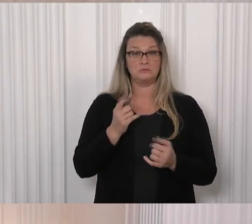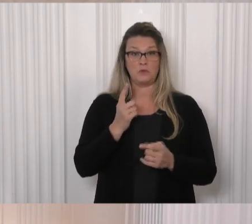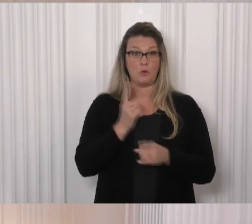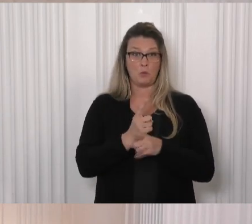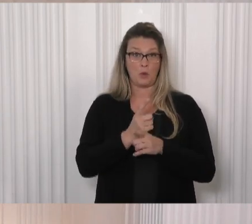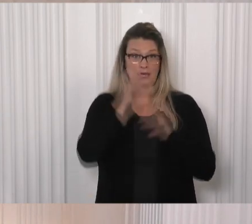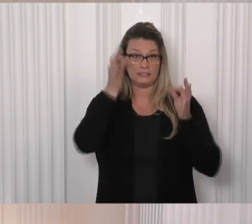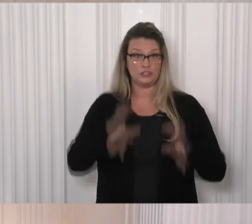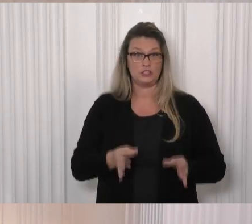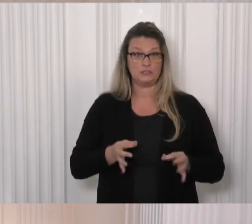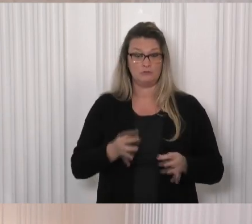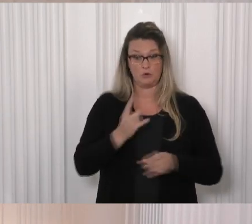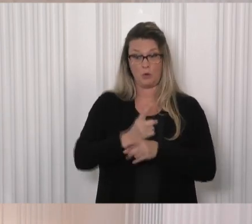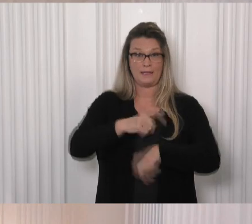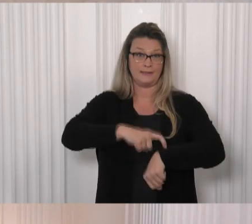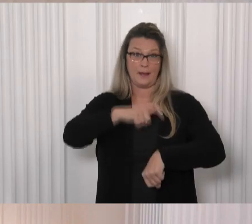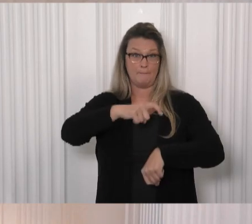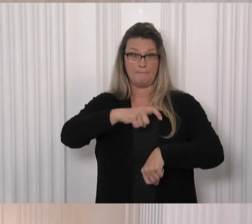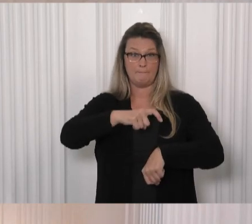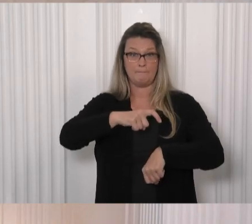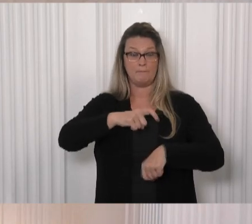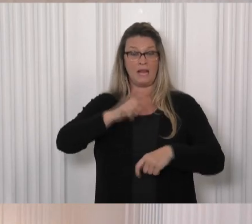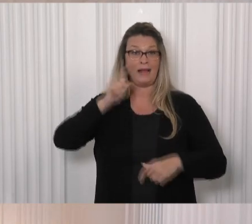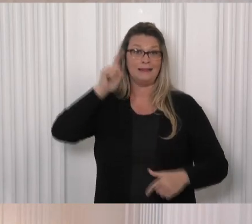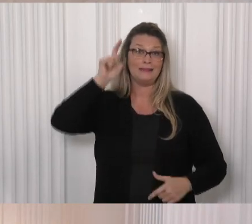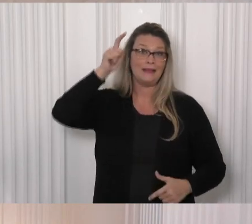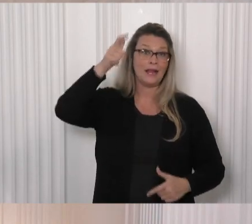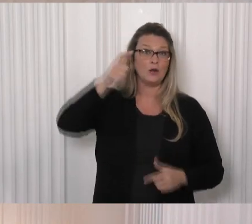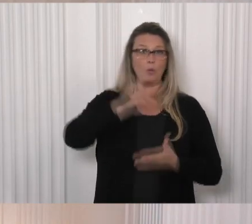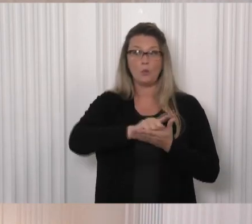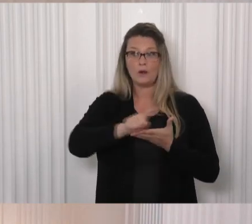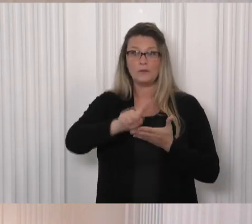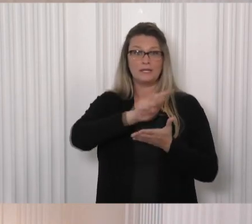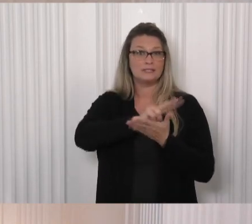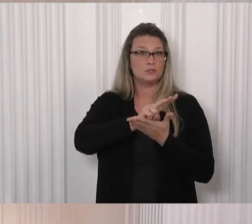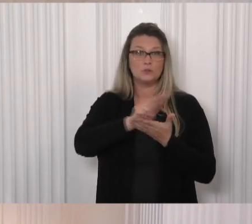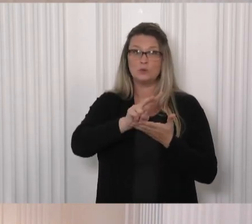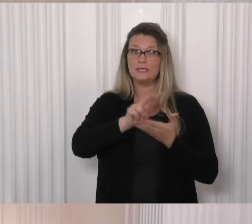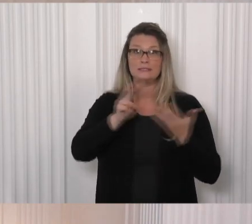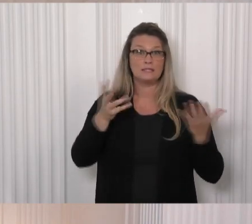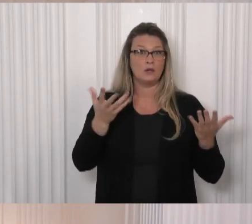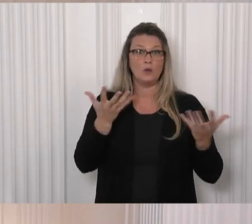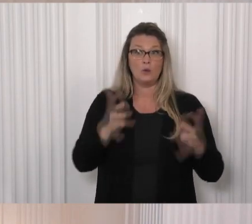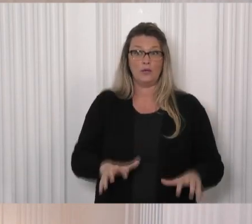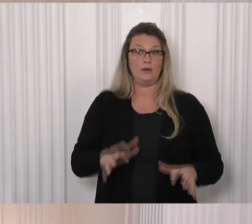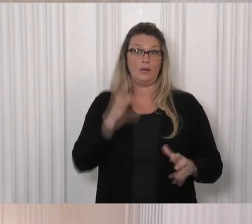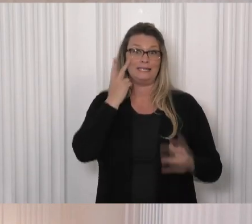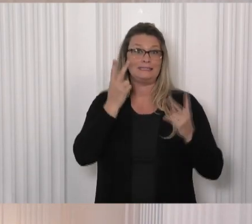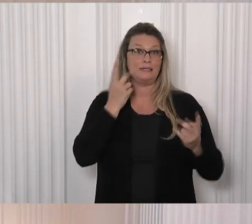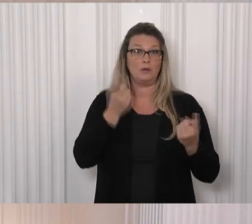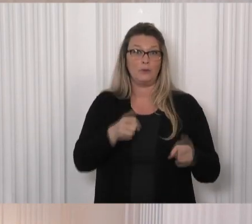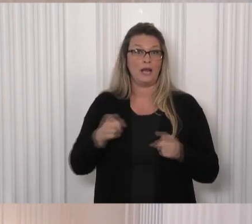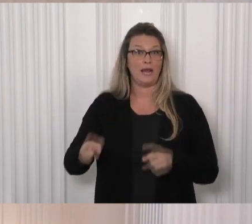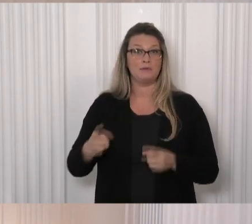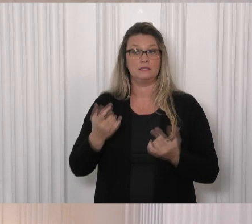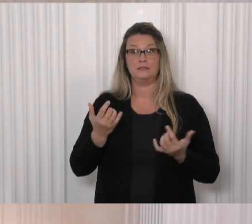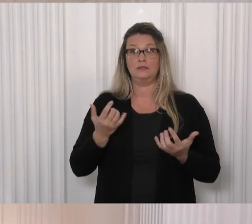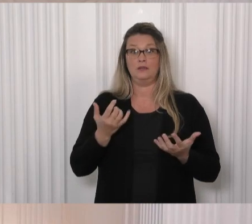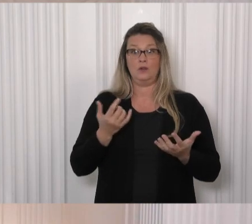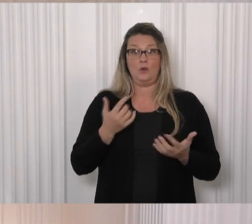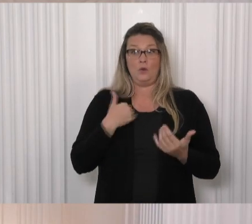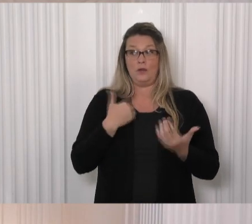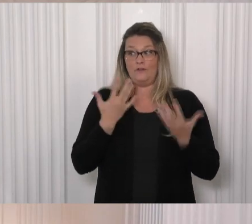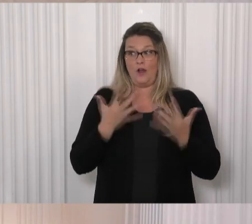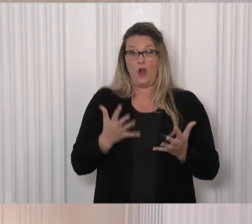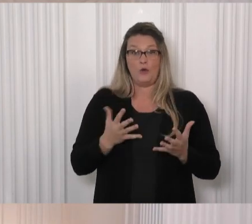hoping it was going to be down the road a week or 2 weeks, and that's the reason for several weeks we've been